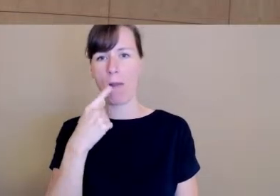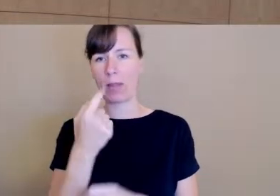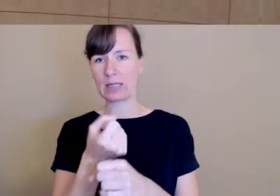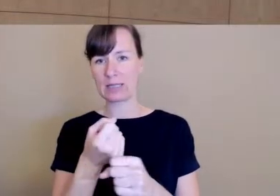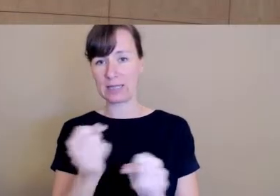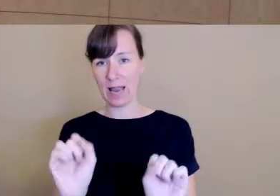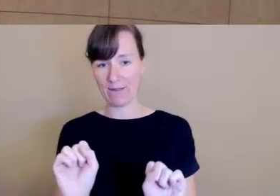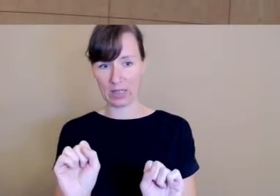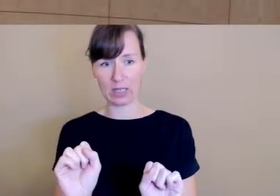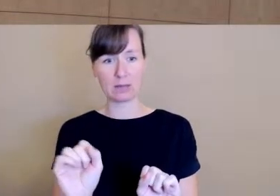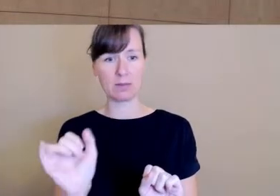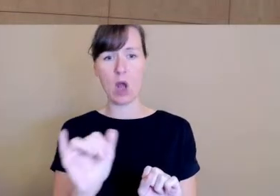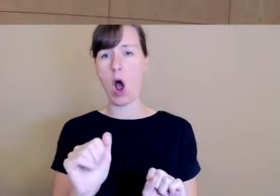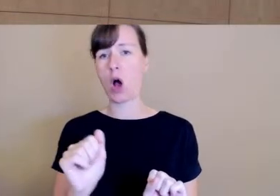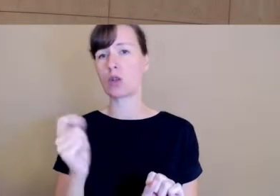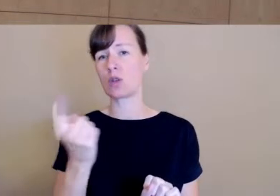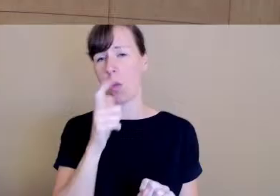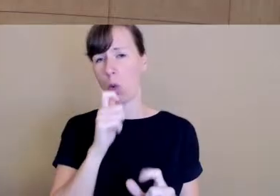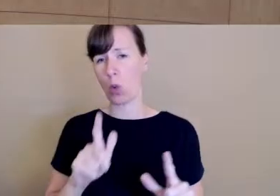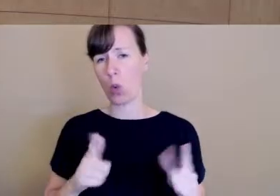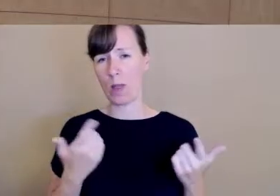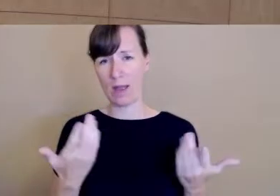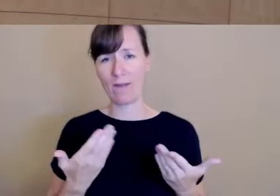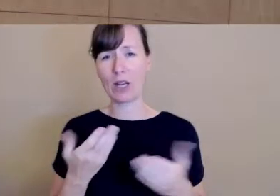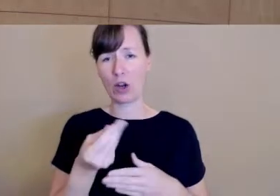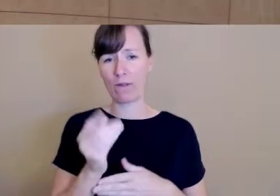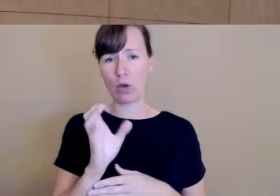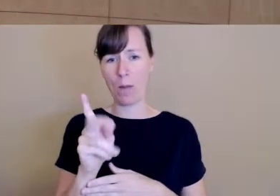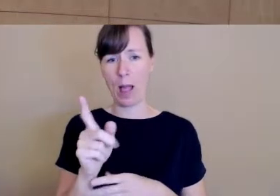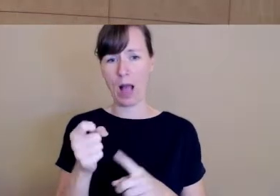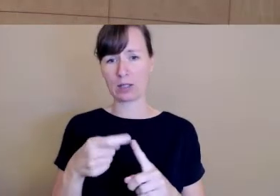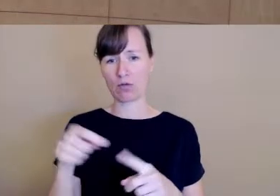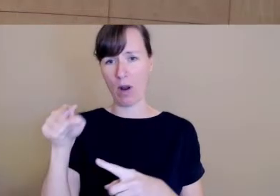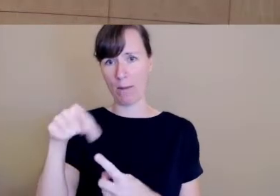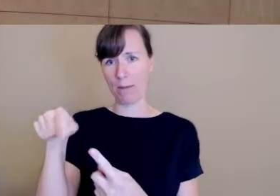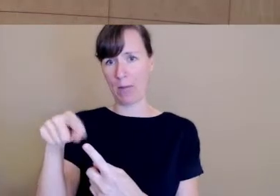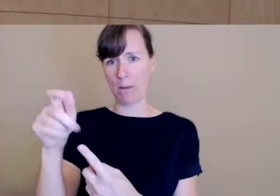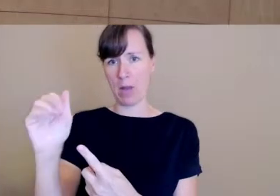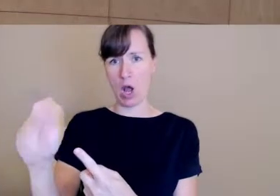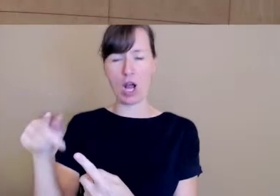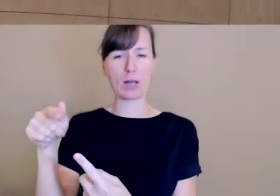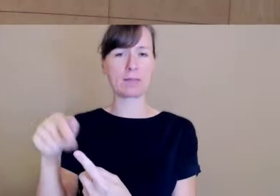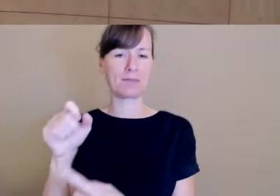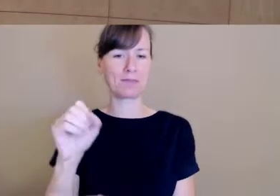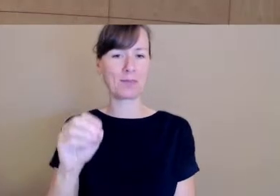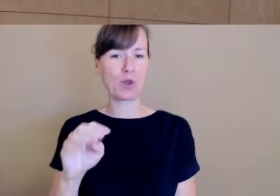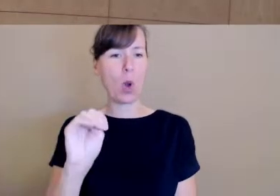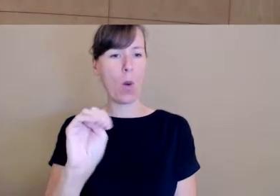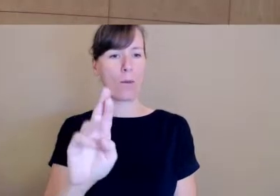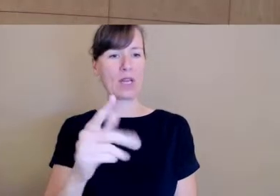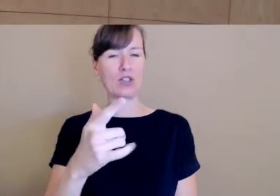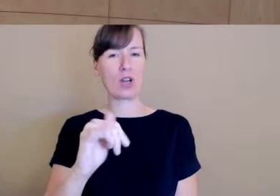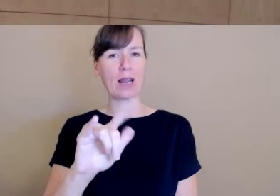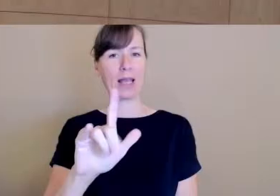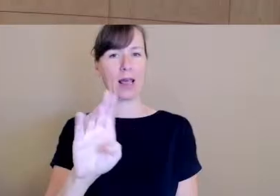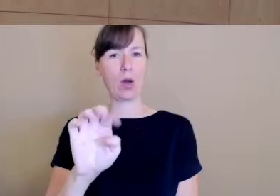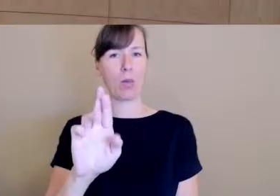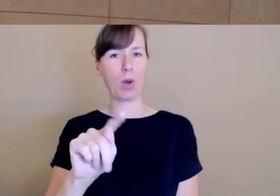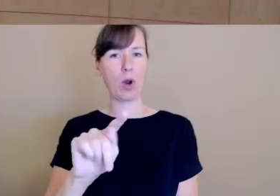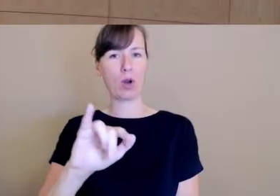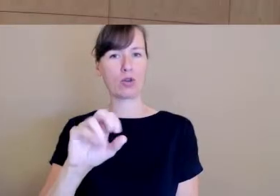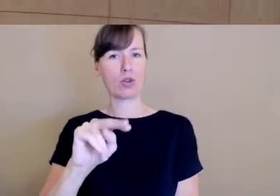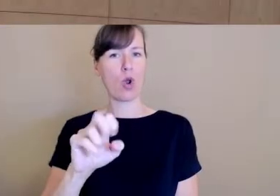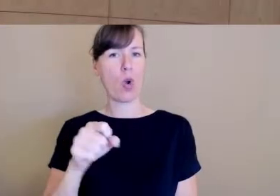as well. So again, Mr. Gilbert Jones would be my suggestion, and moving forward with